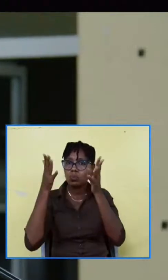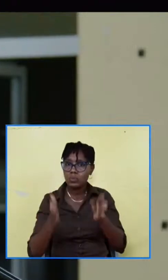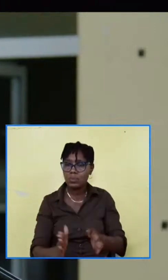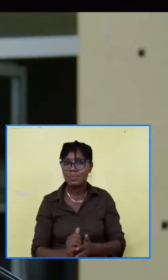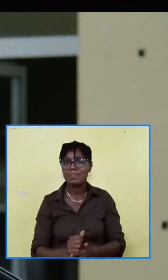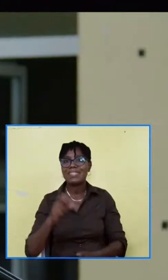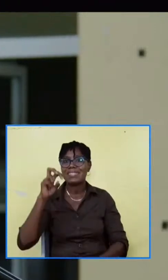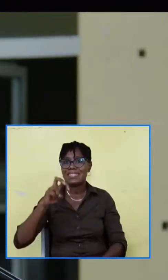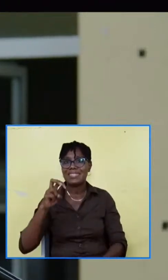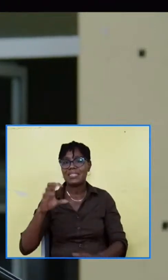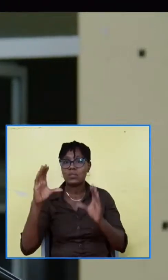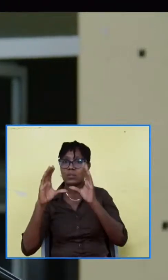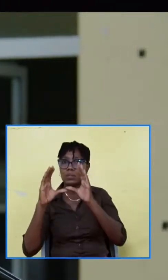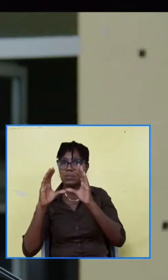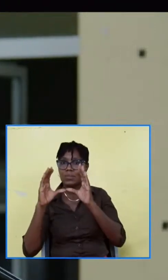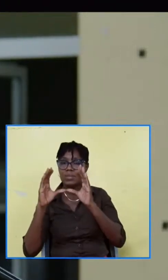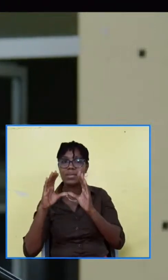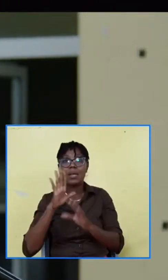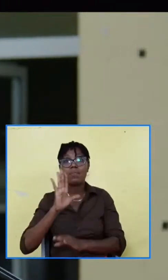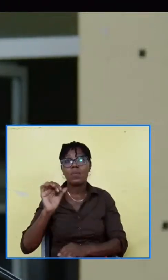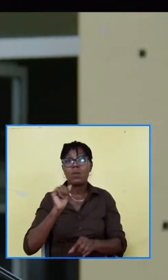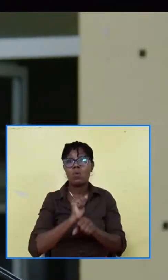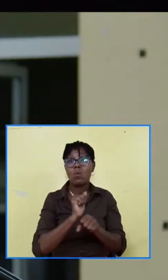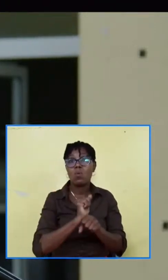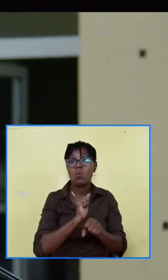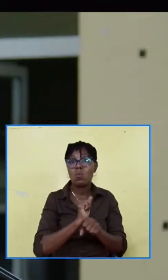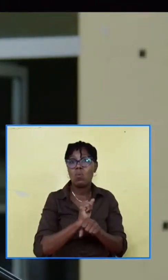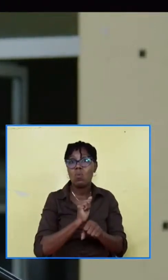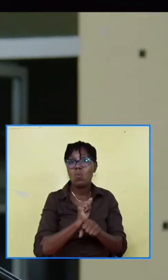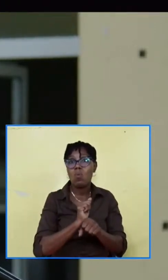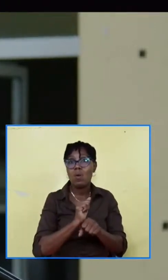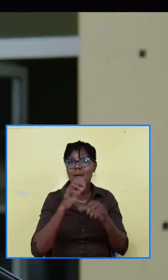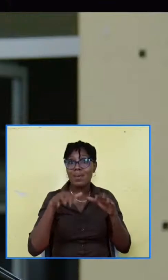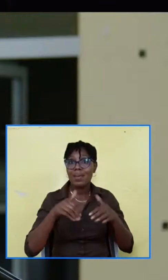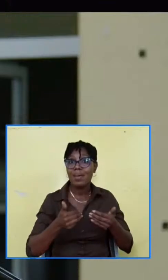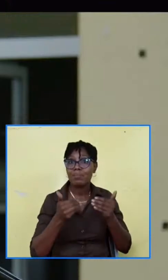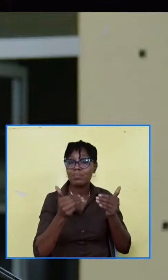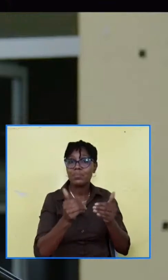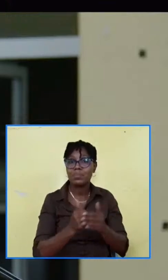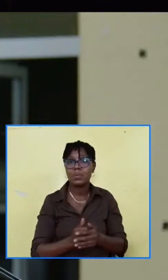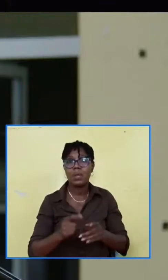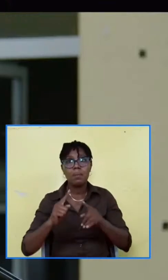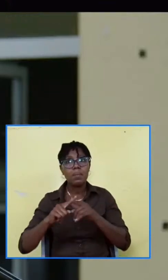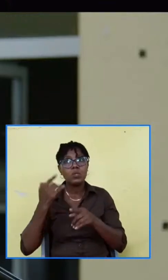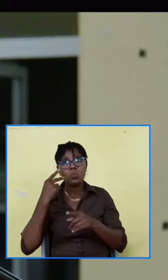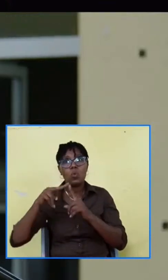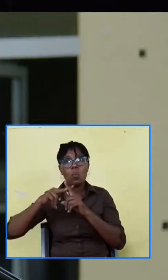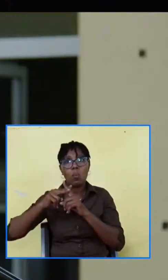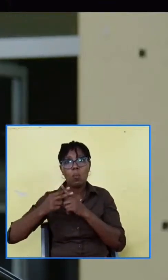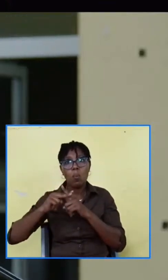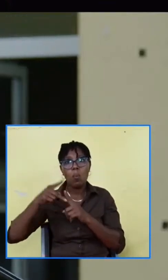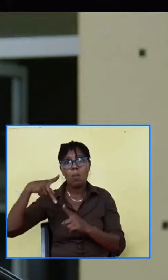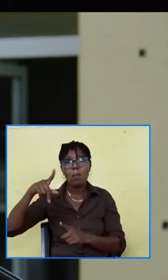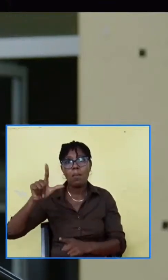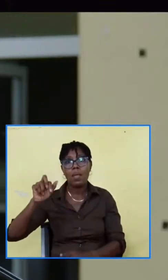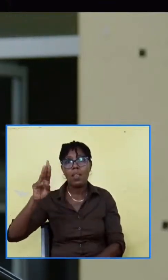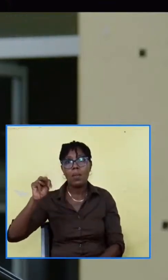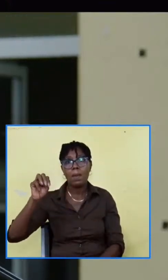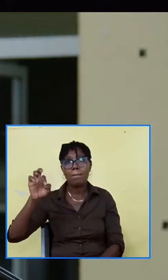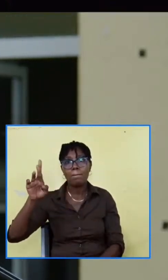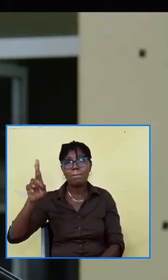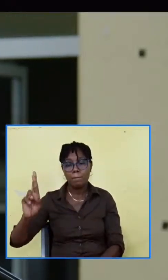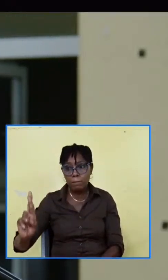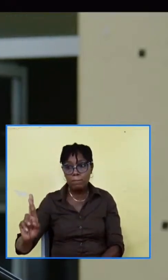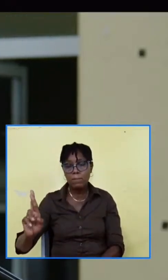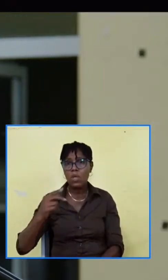to practice. But it's difficult to tell a plumber he has to go get a practice certificate to be a plumber. He's going to stay below the radar,